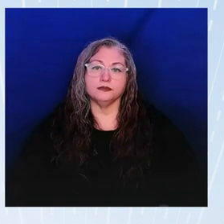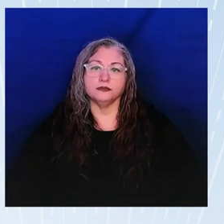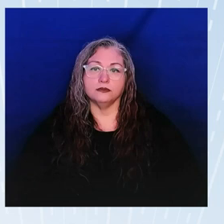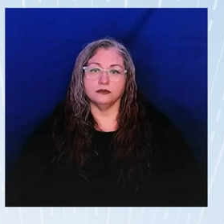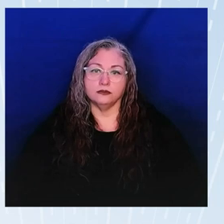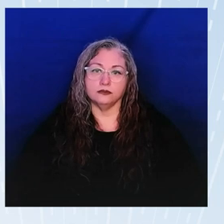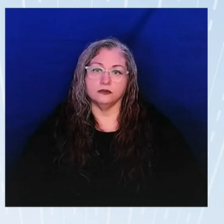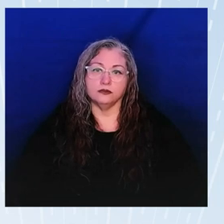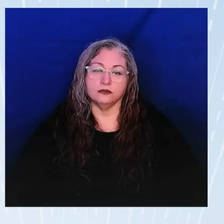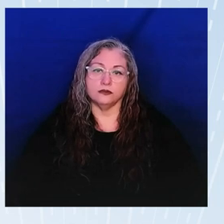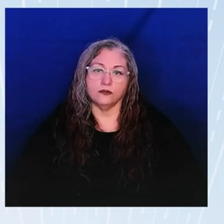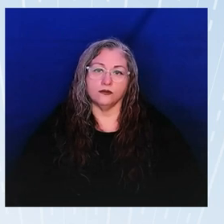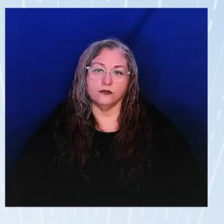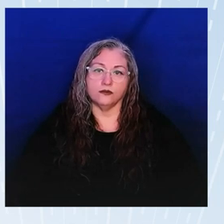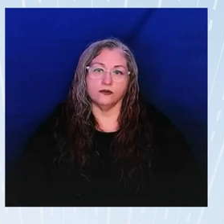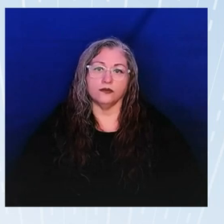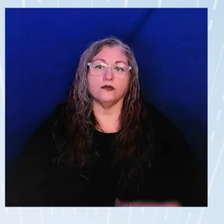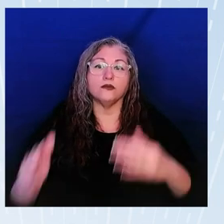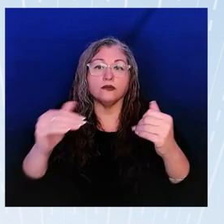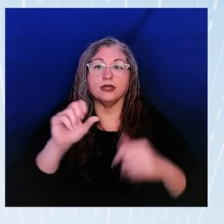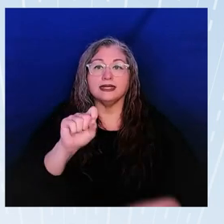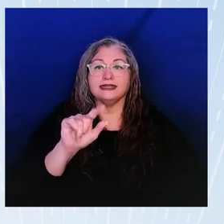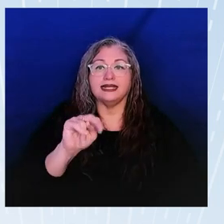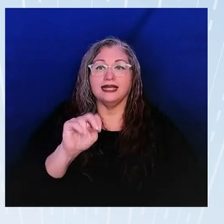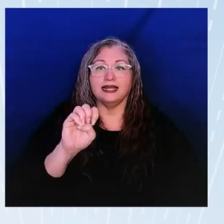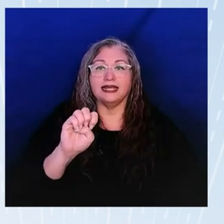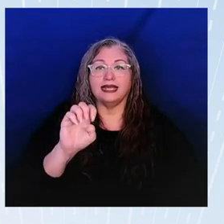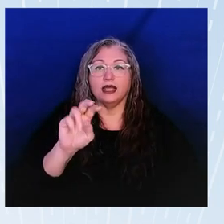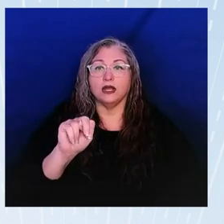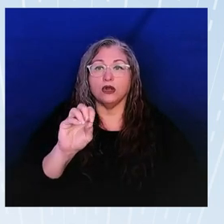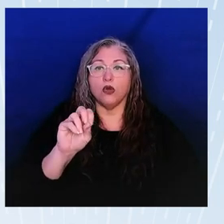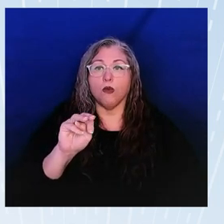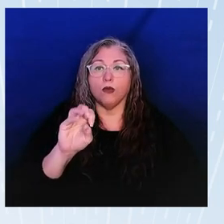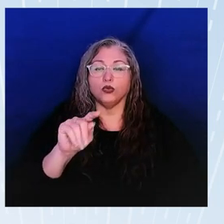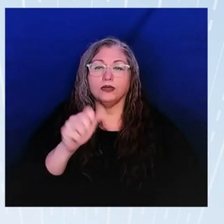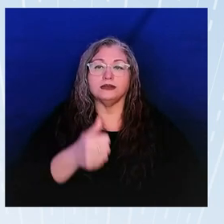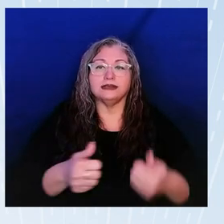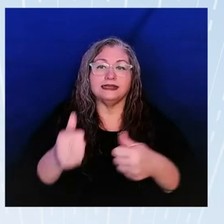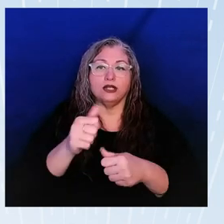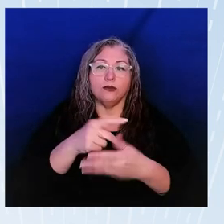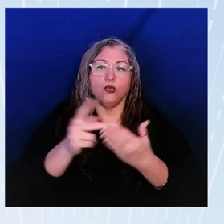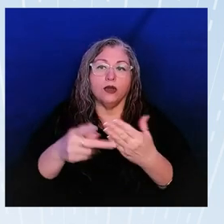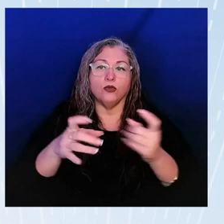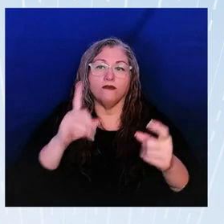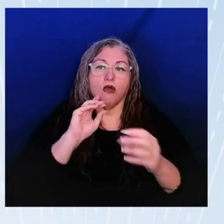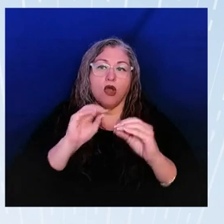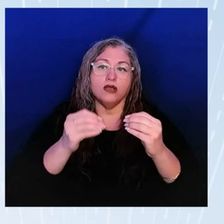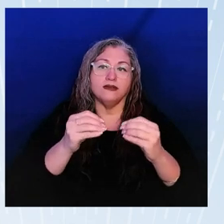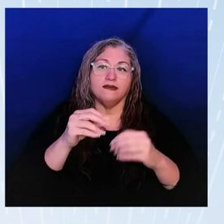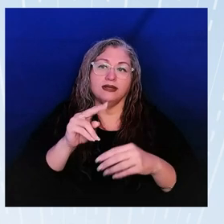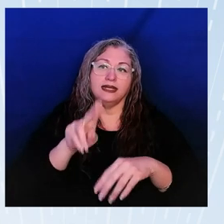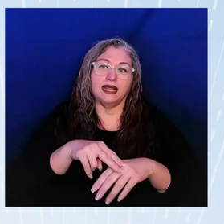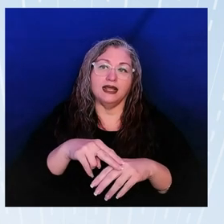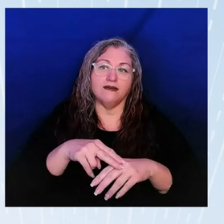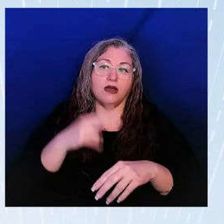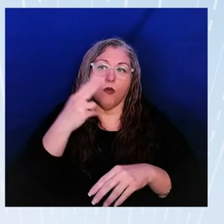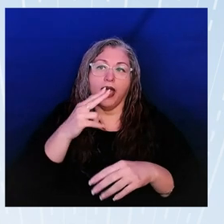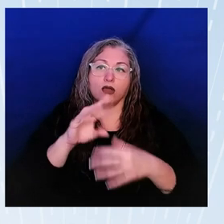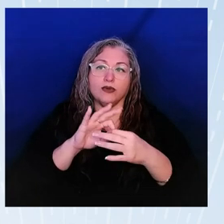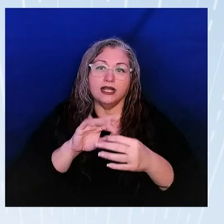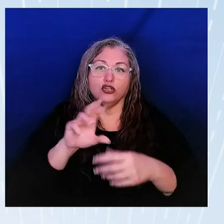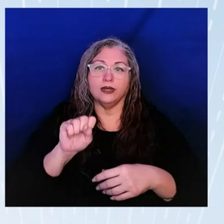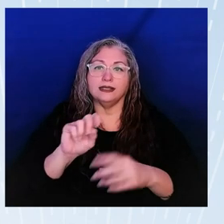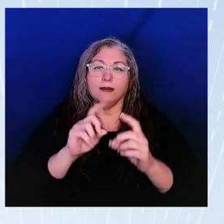And then we also were joined by Stanton Inomoto, Senior Program Director of the Office of Native Hawaiian Relations, U.S. Department of